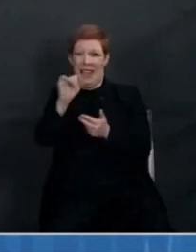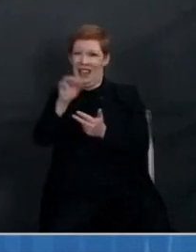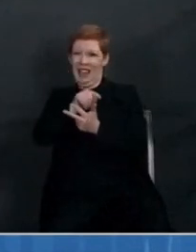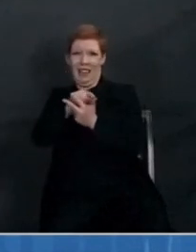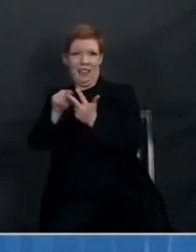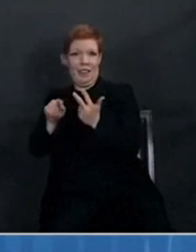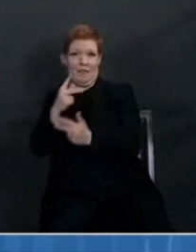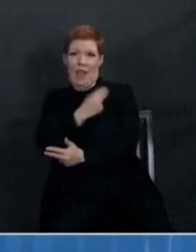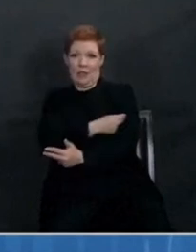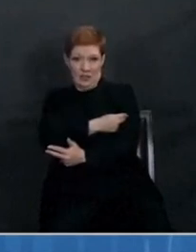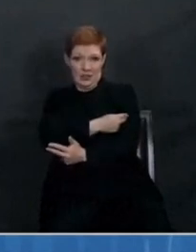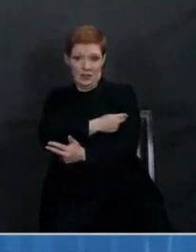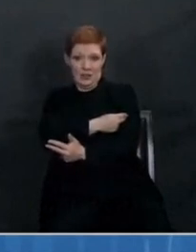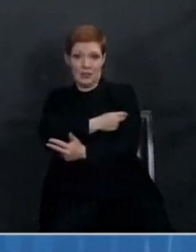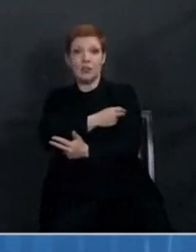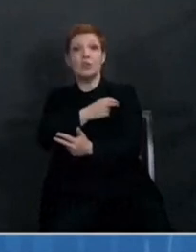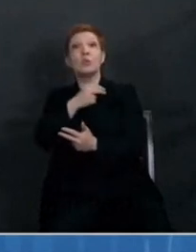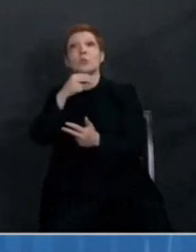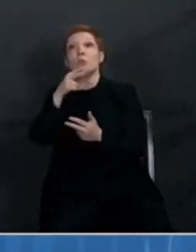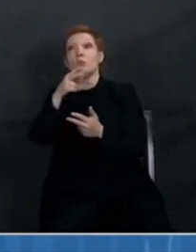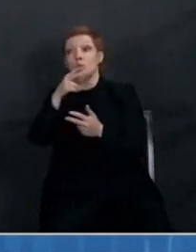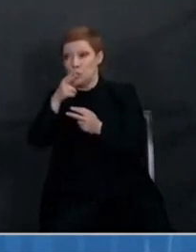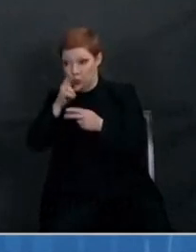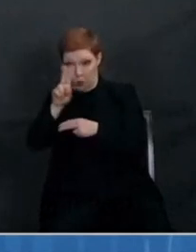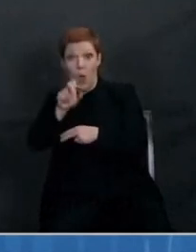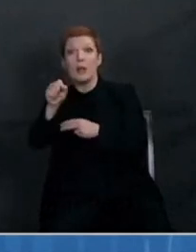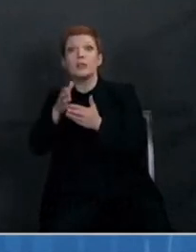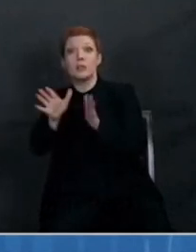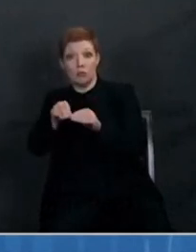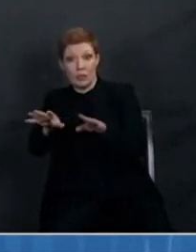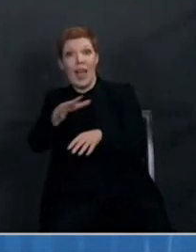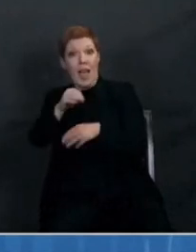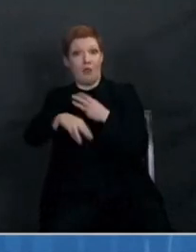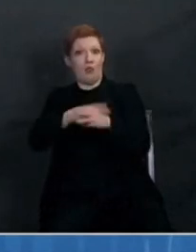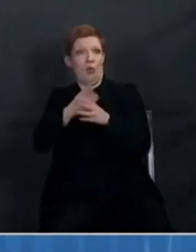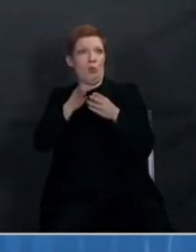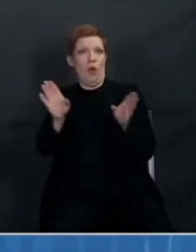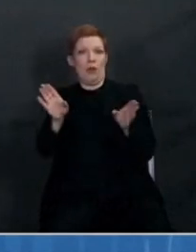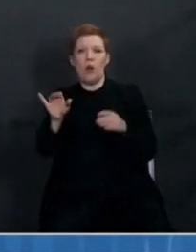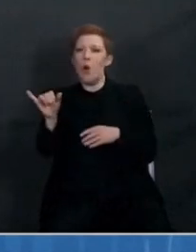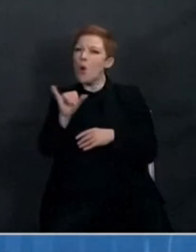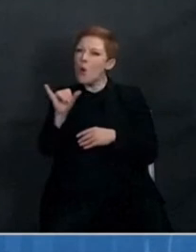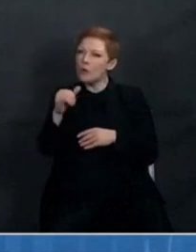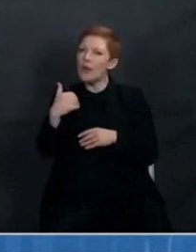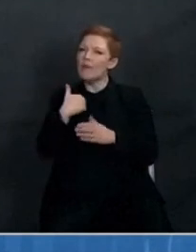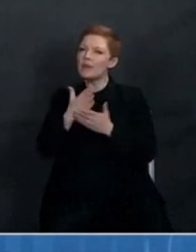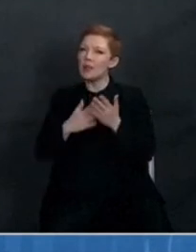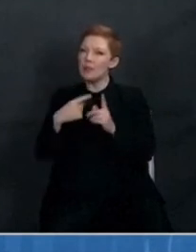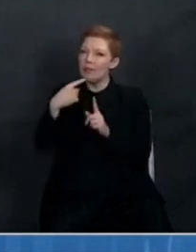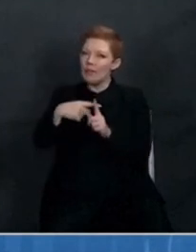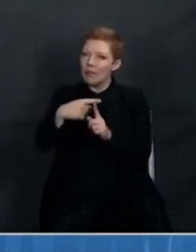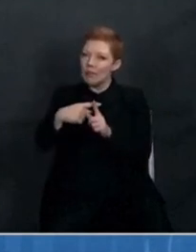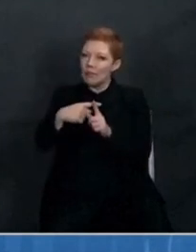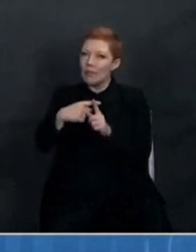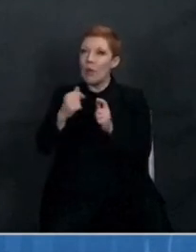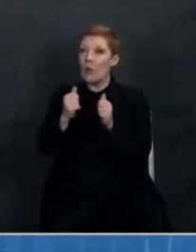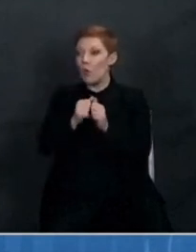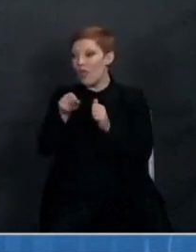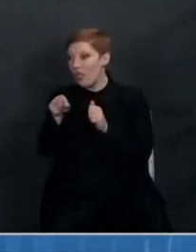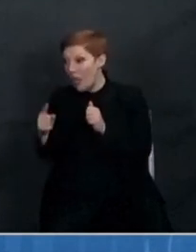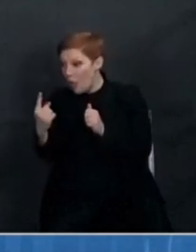vaccines, not only for the United States, but worldwide. But there may be some advantages that you might see with one versus the